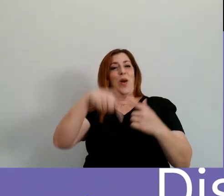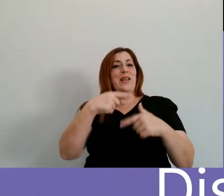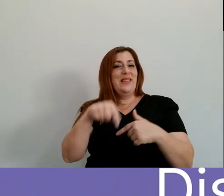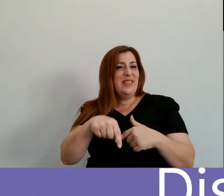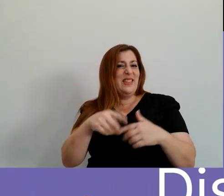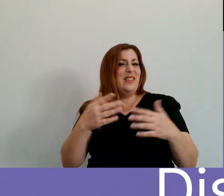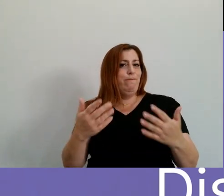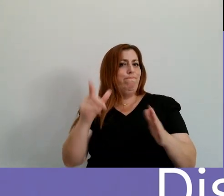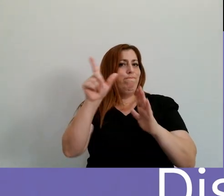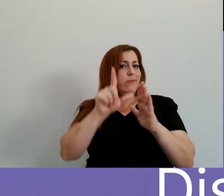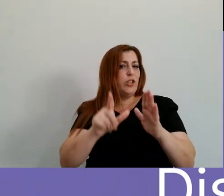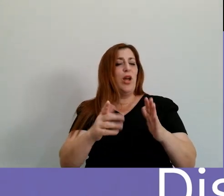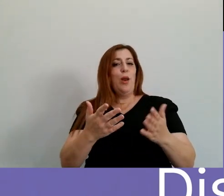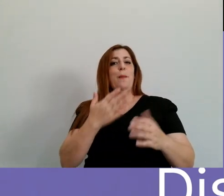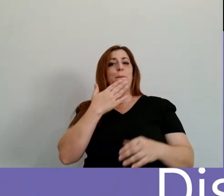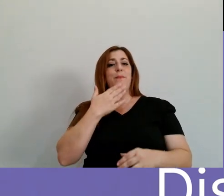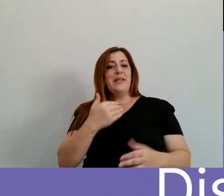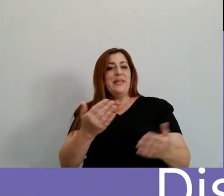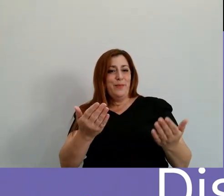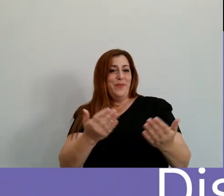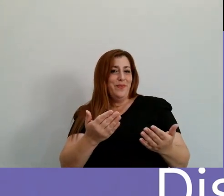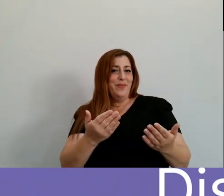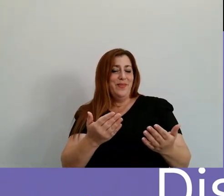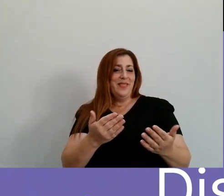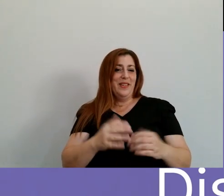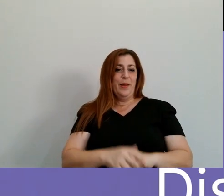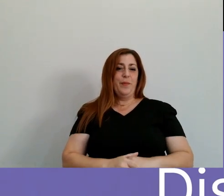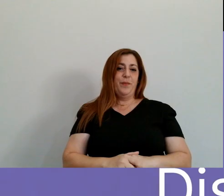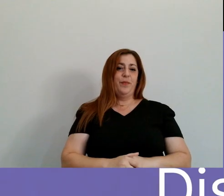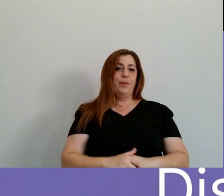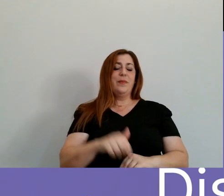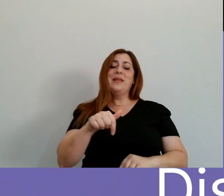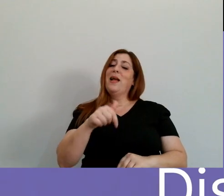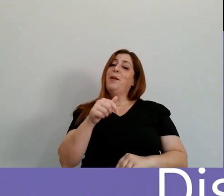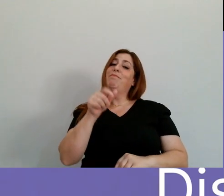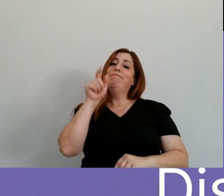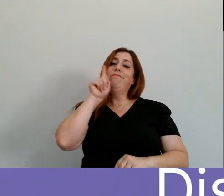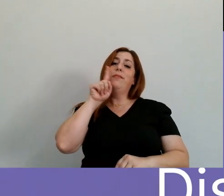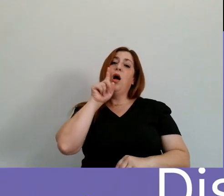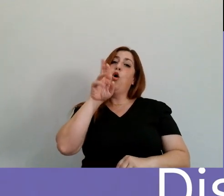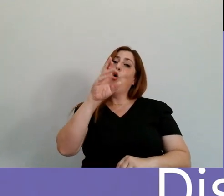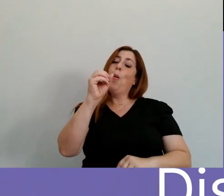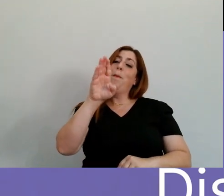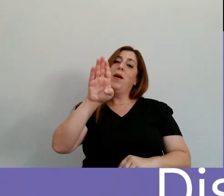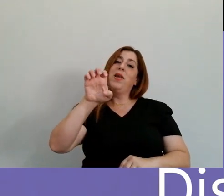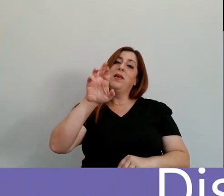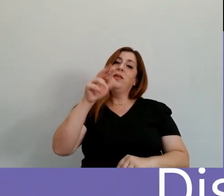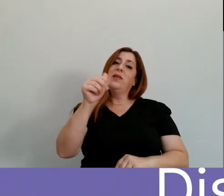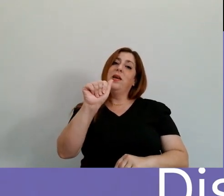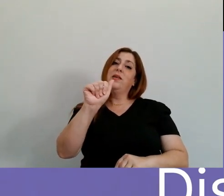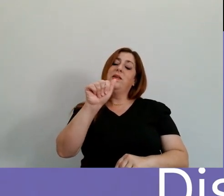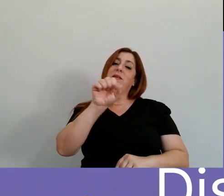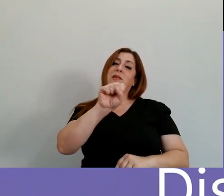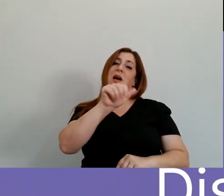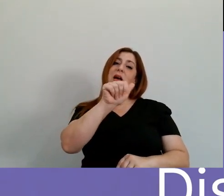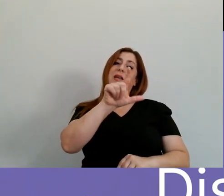Thank you. Thank you. We have Roberta Saliba next in line. Would you like to